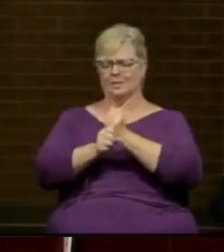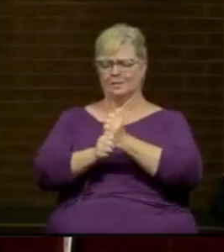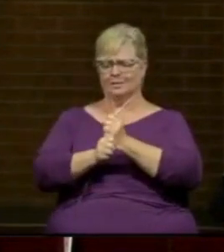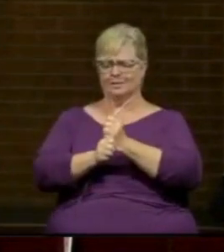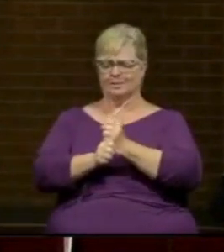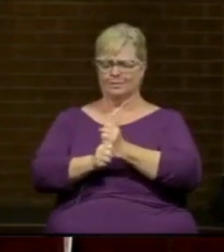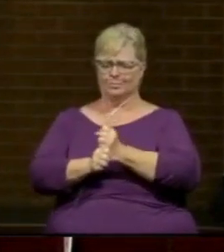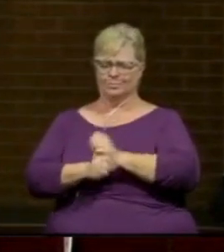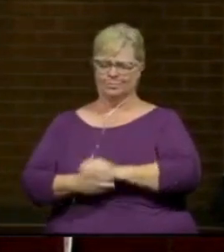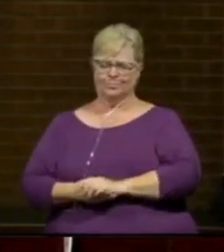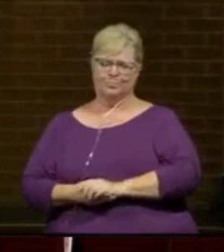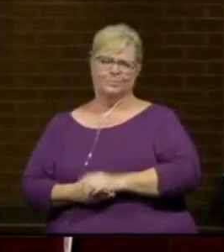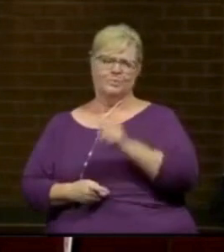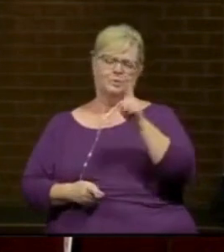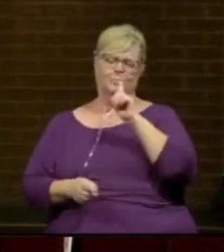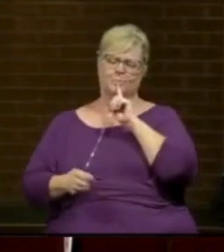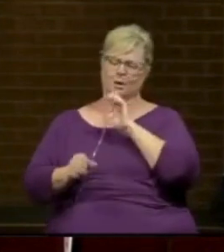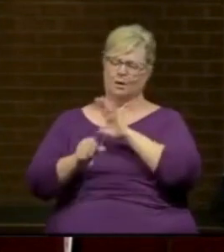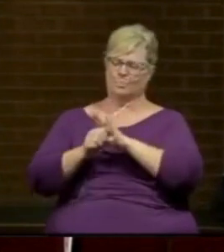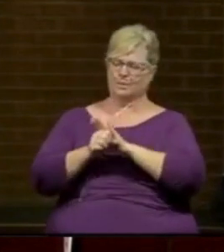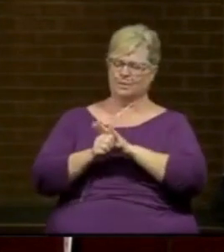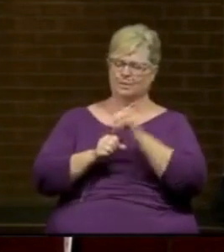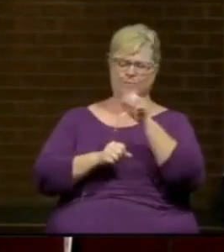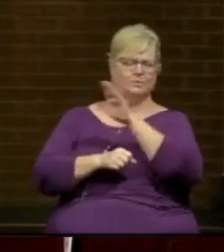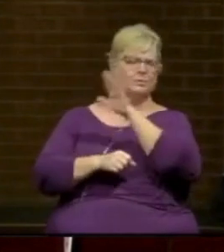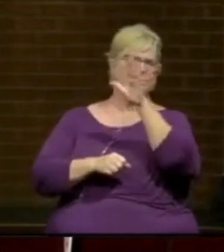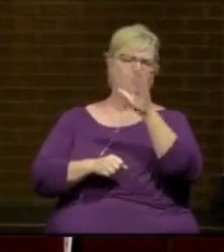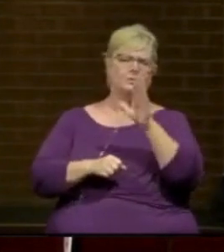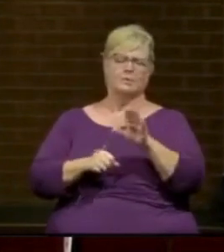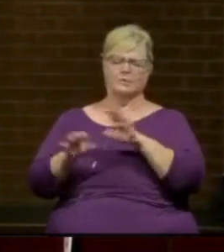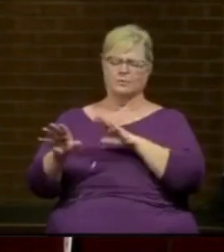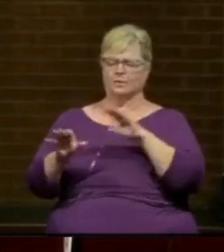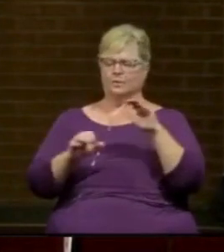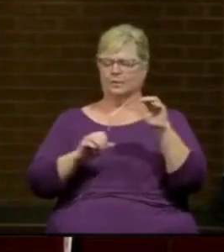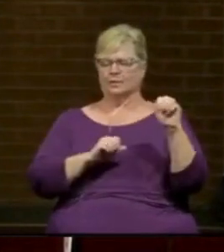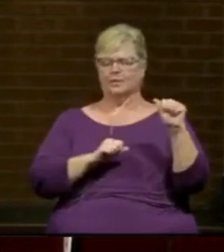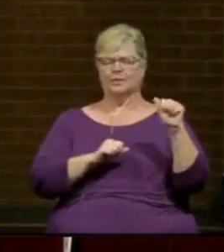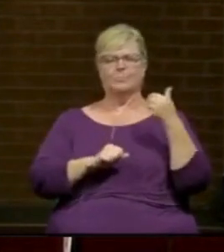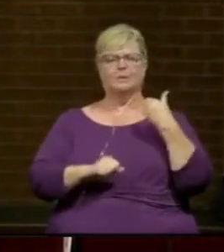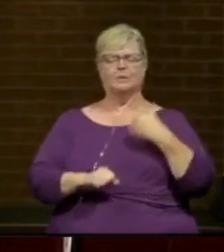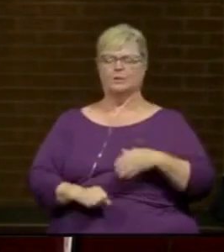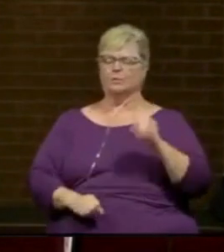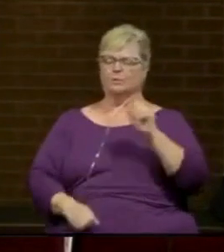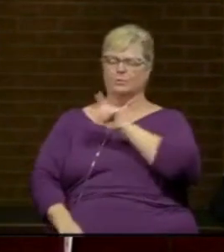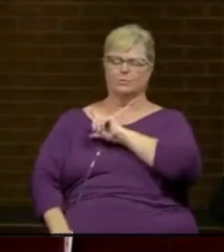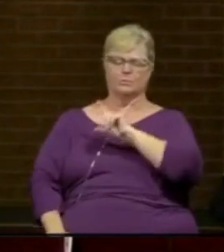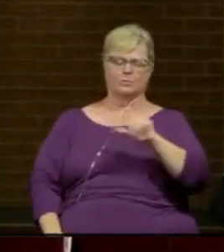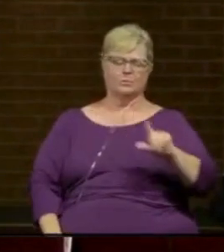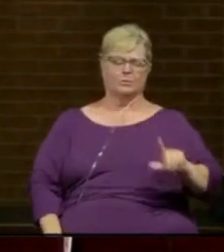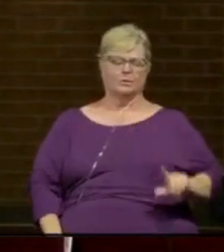made. And you promise that you'd never leave me, oh